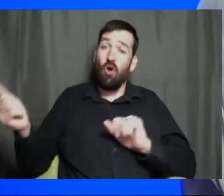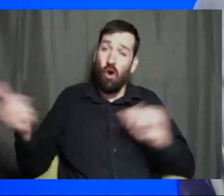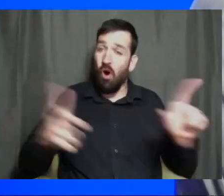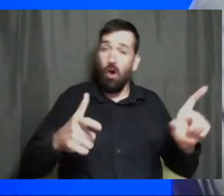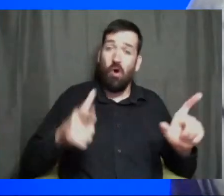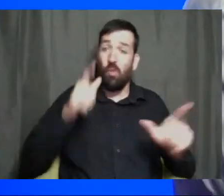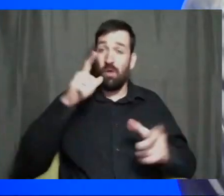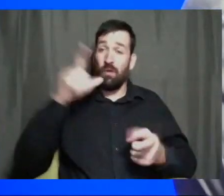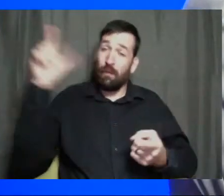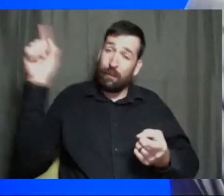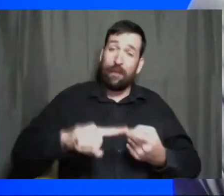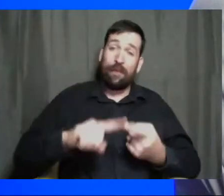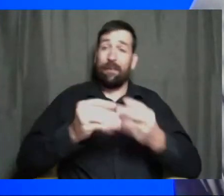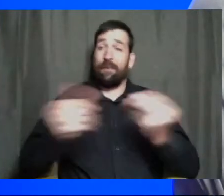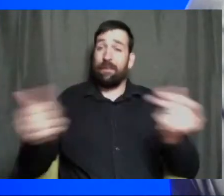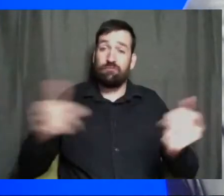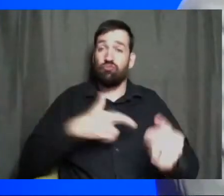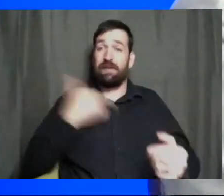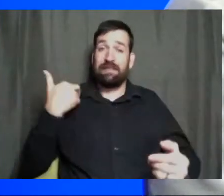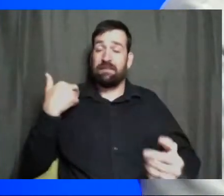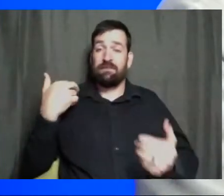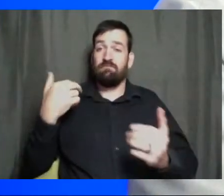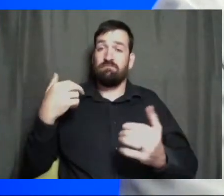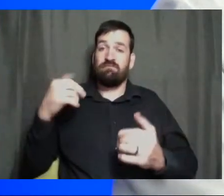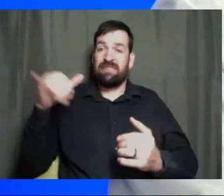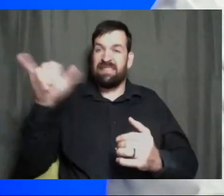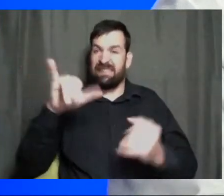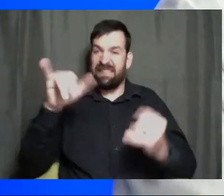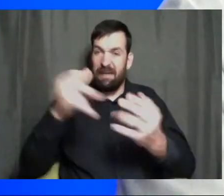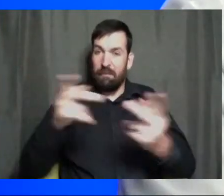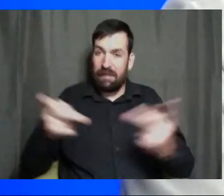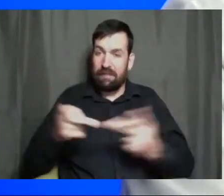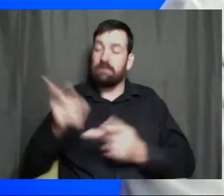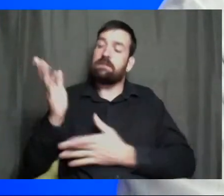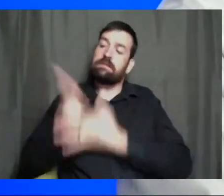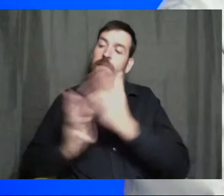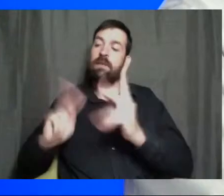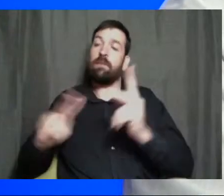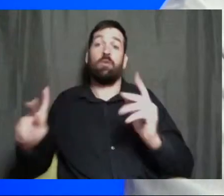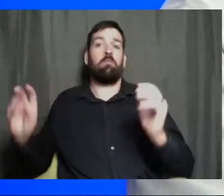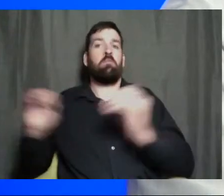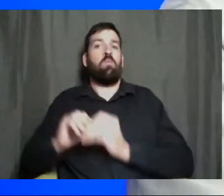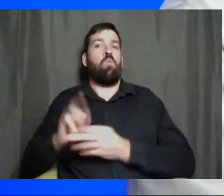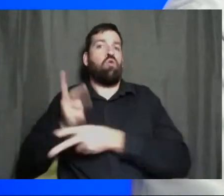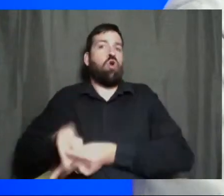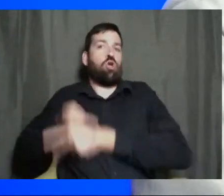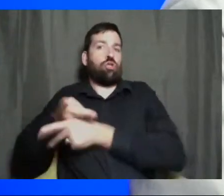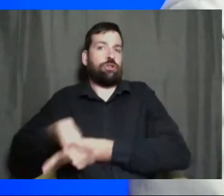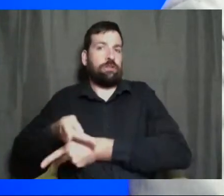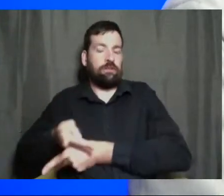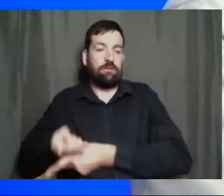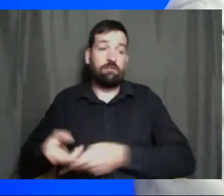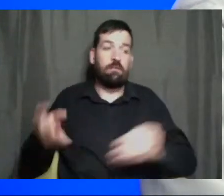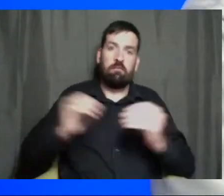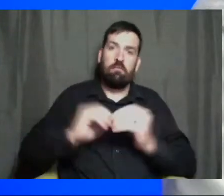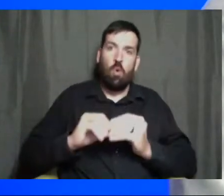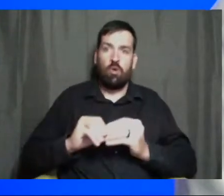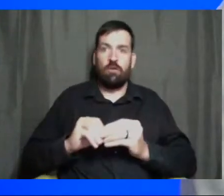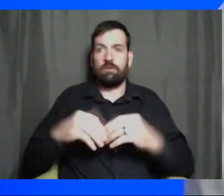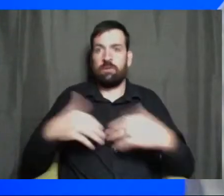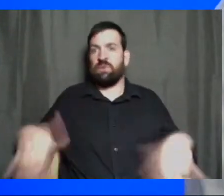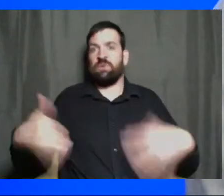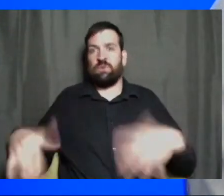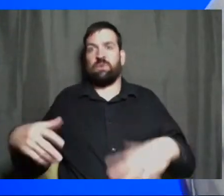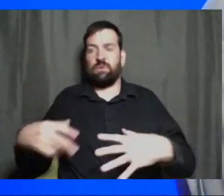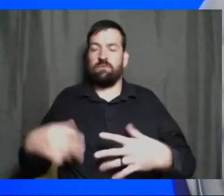at the same line. Some people are going to be much more cautious, much more aggressive with their mitigation, and I